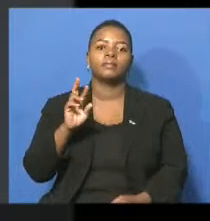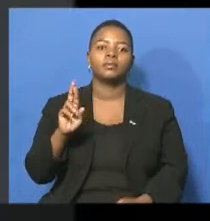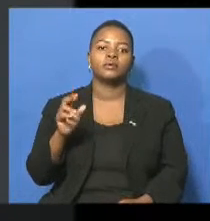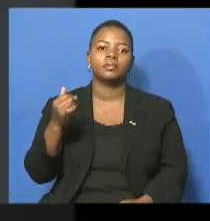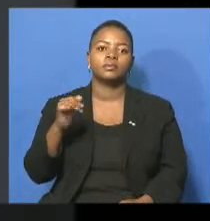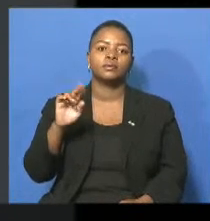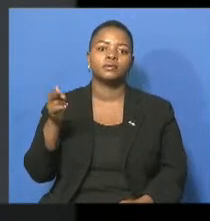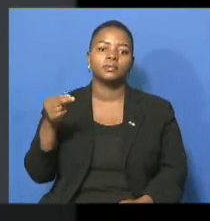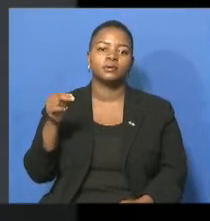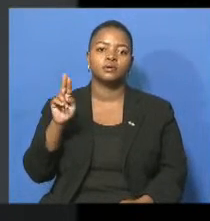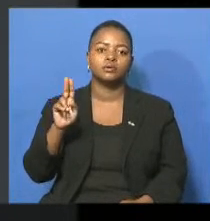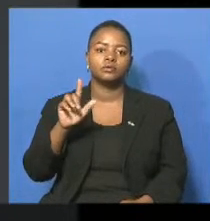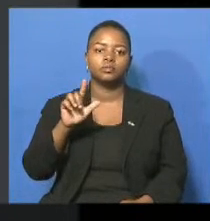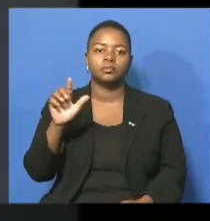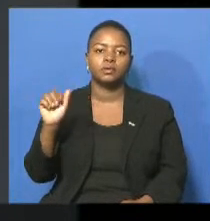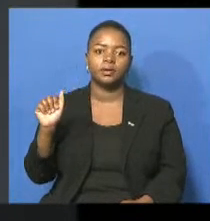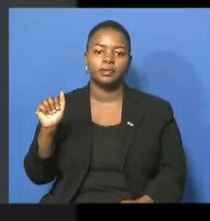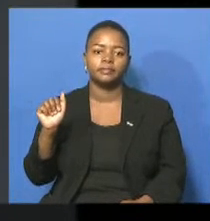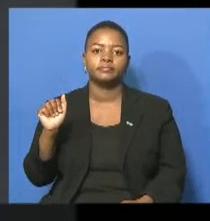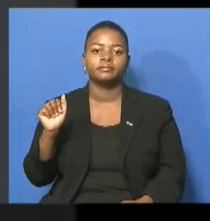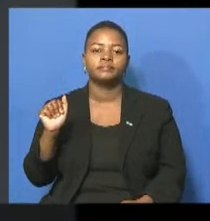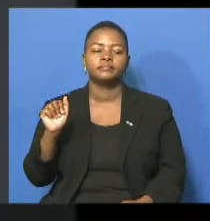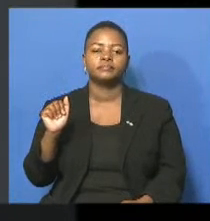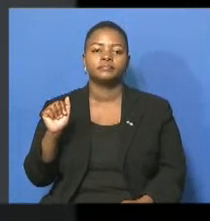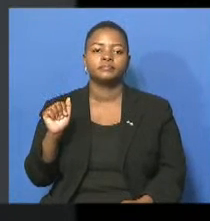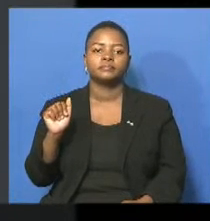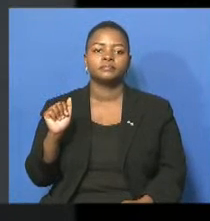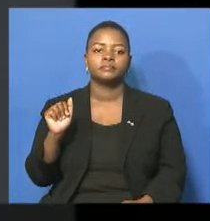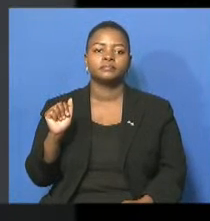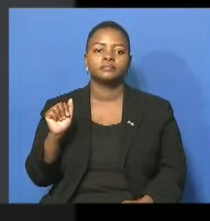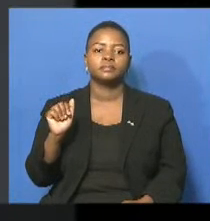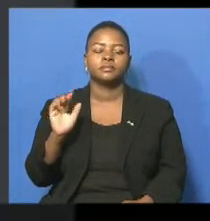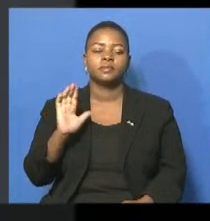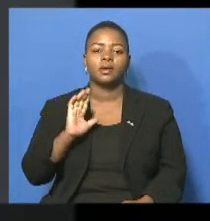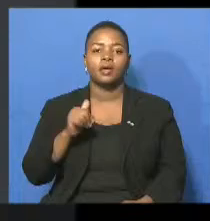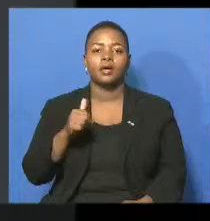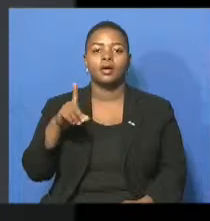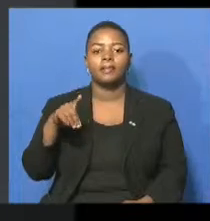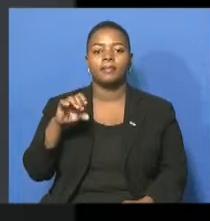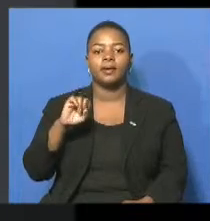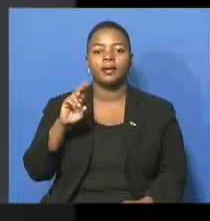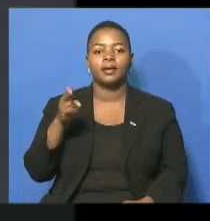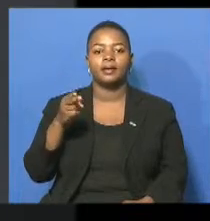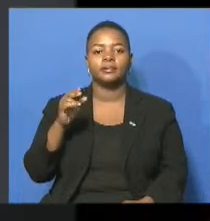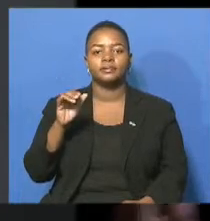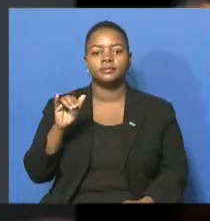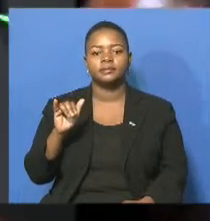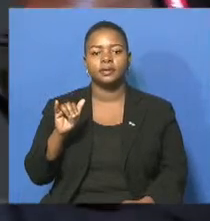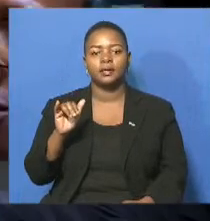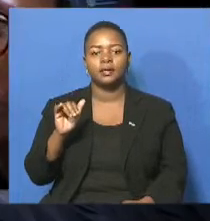has already been said, and I'm a psychiatrist.